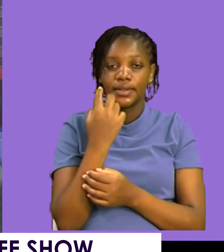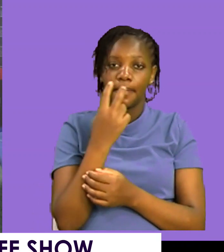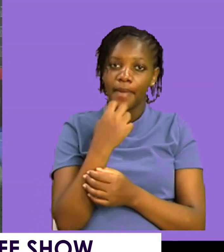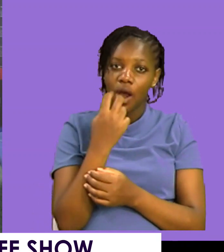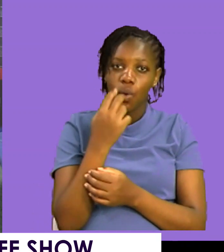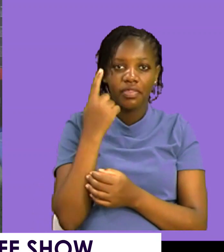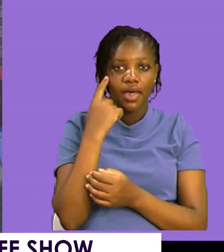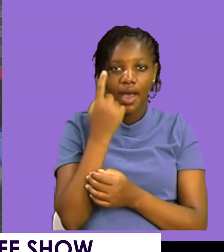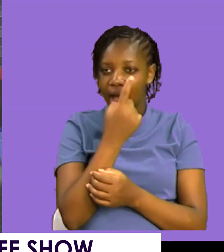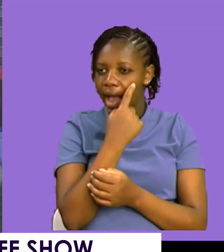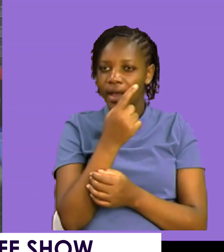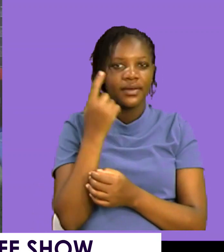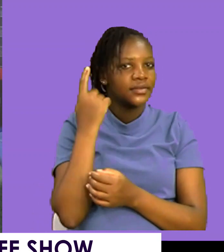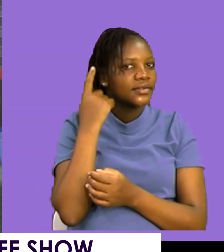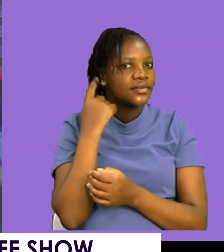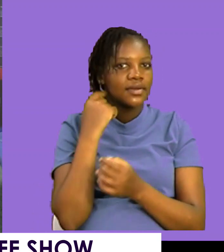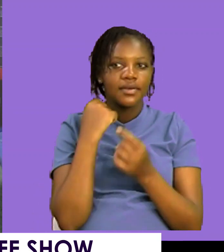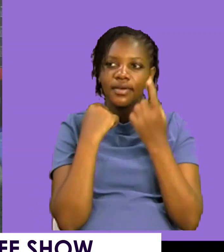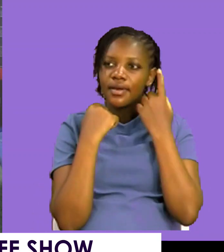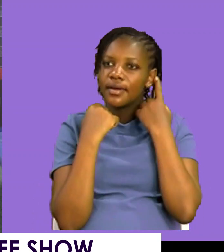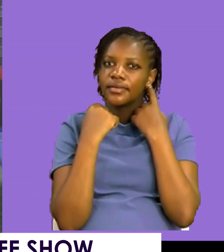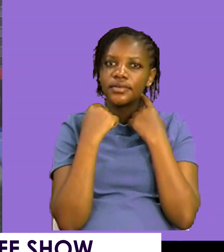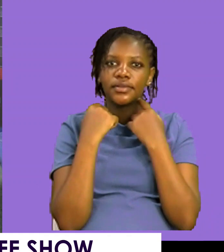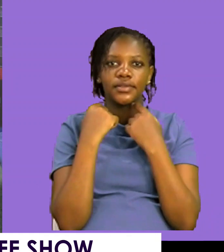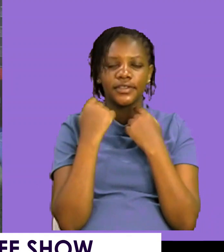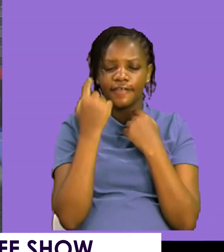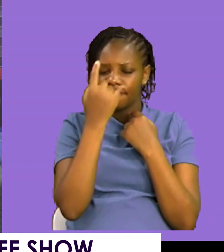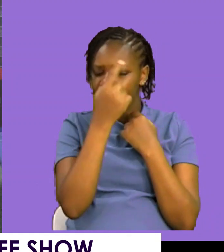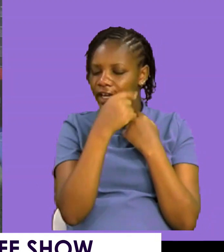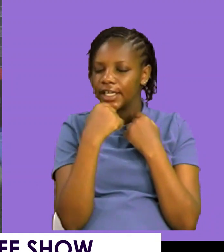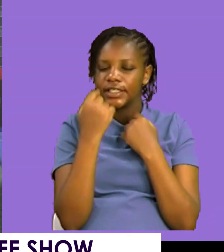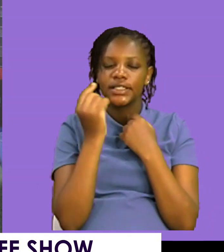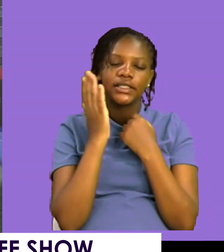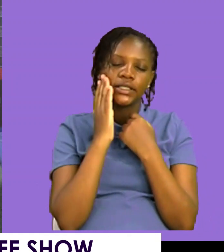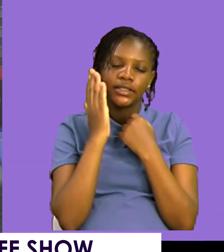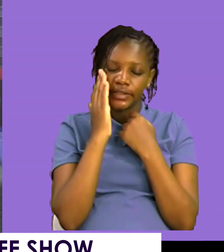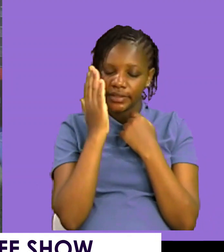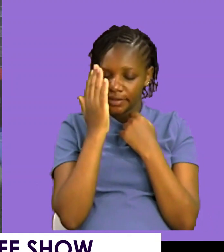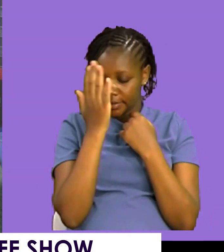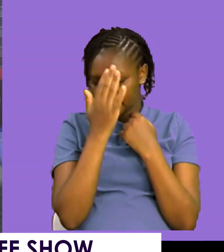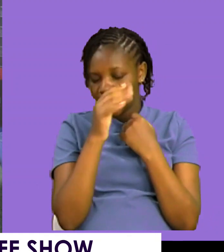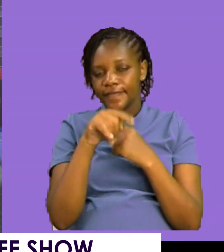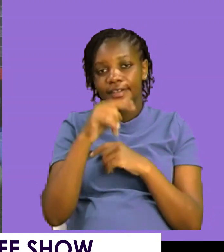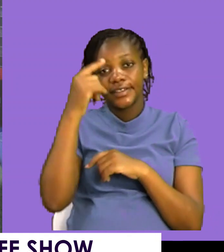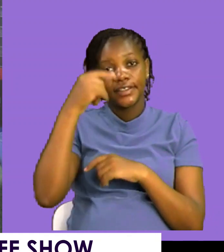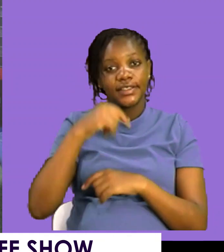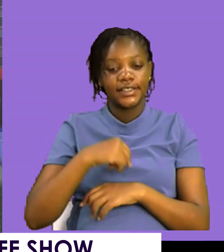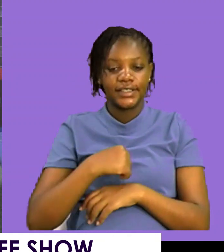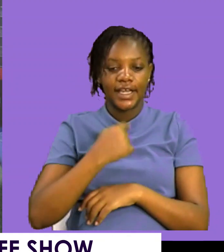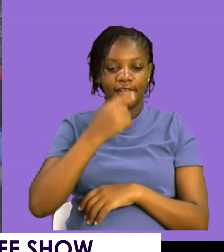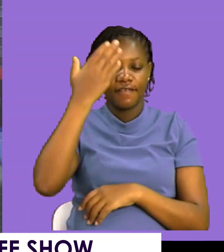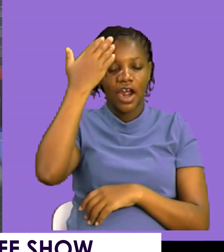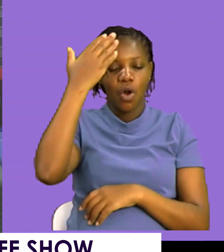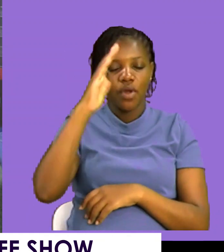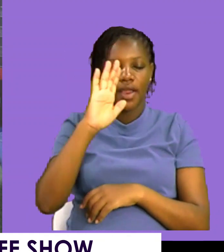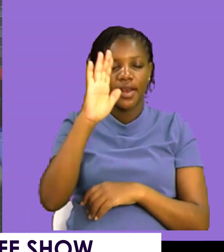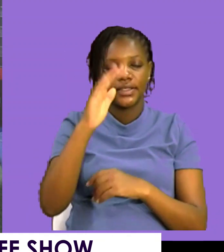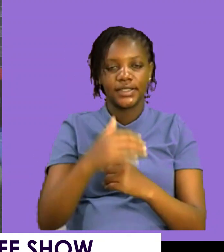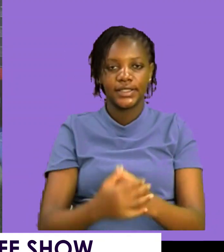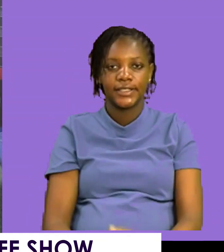Can you feel your ears? Feel your face? This is self-awareness.